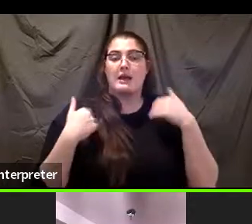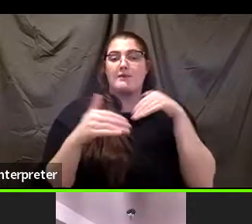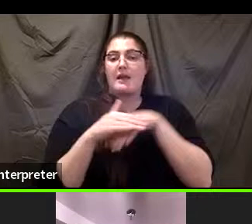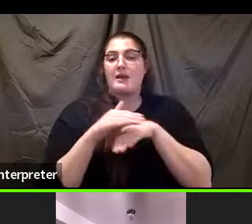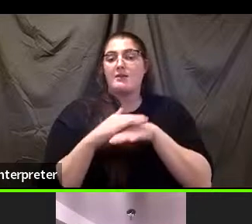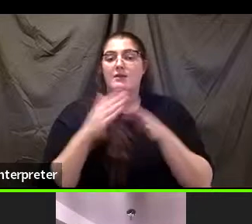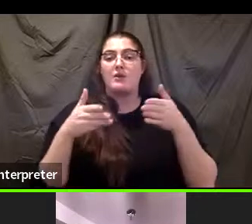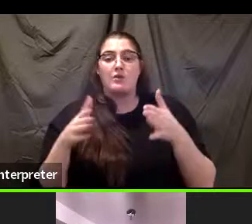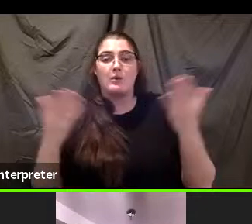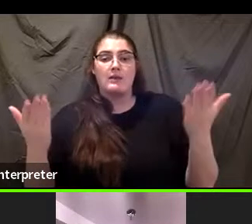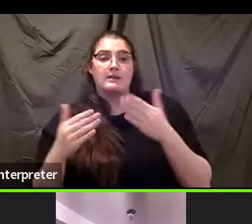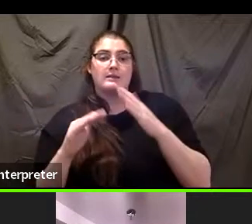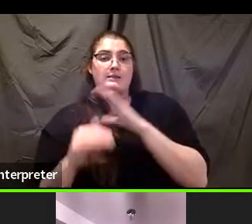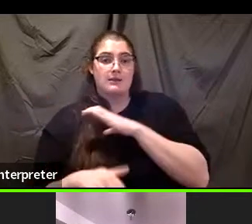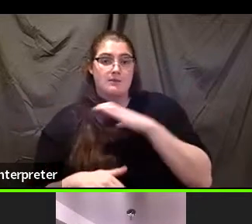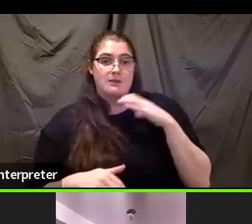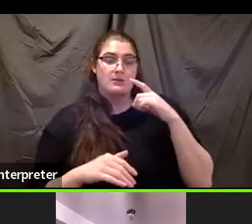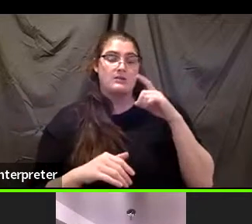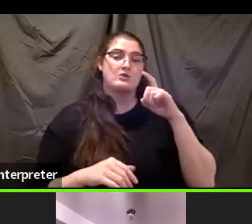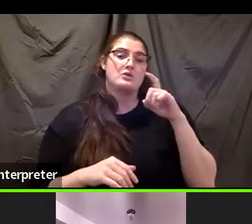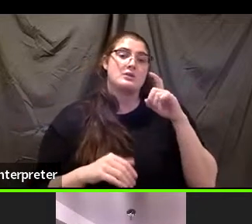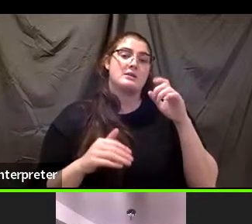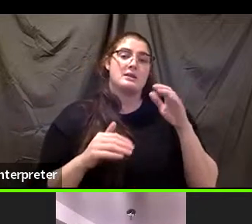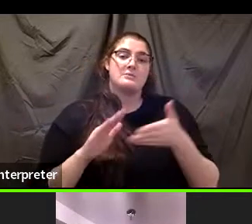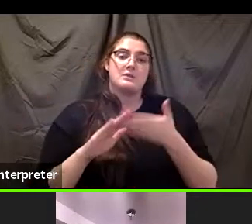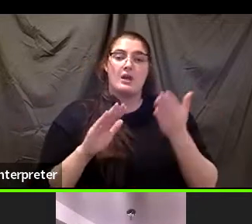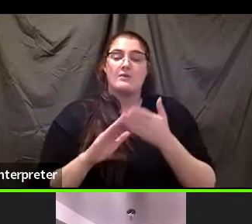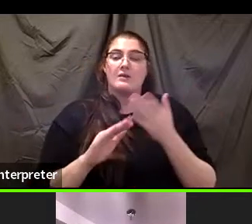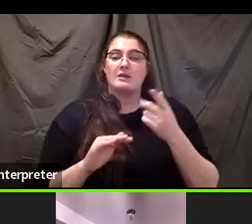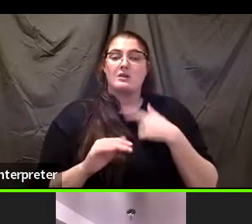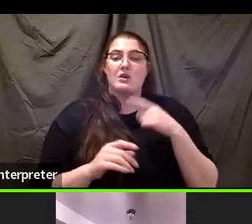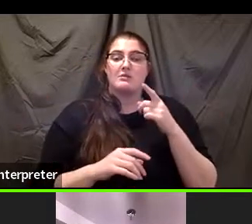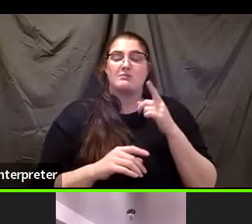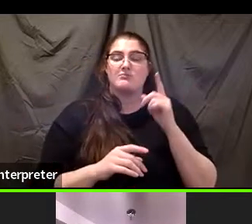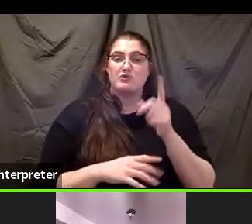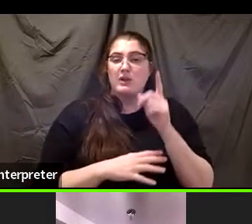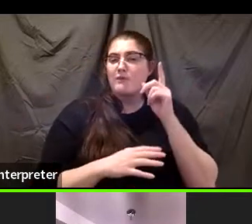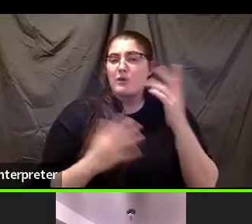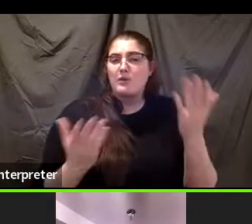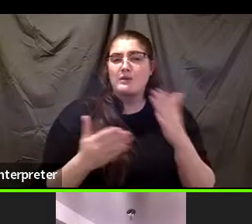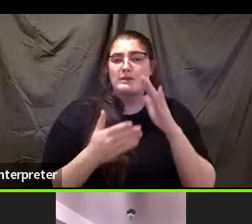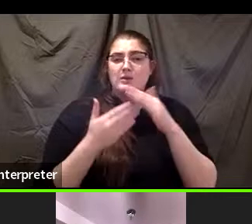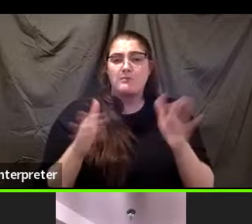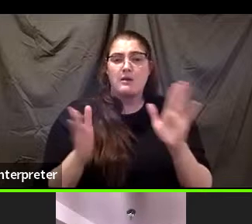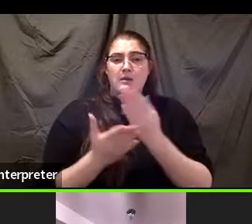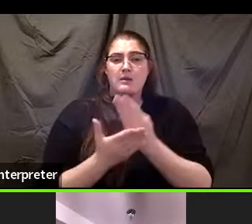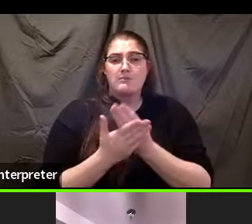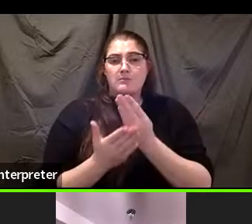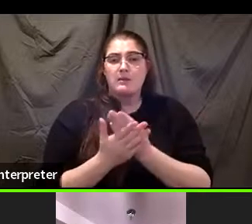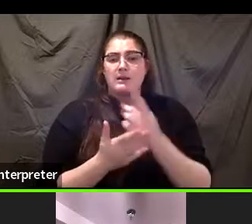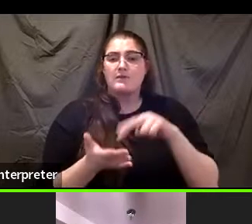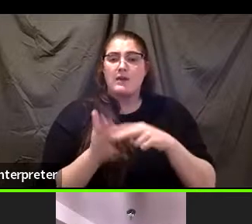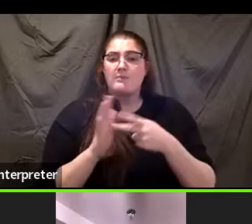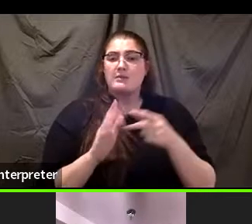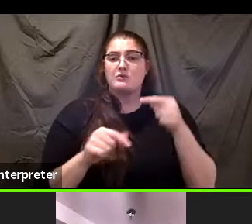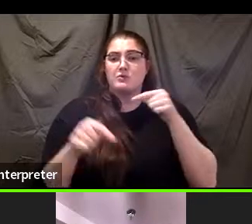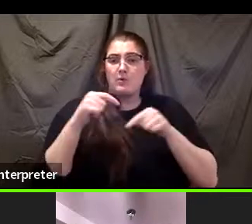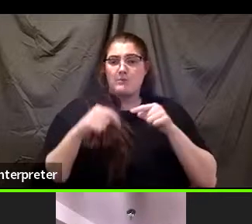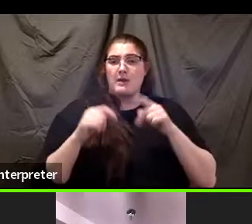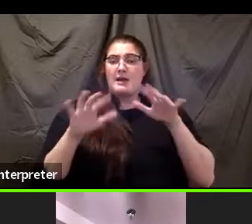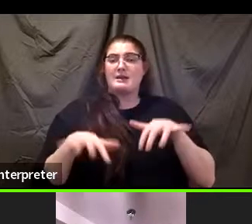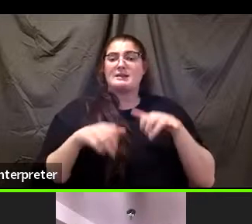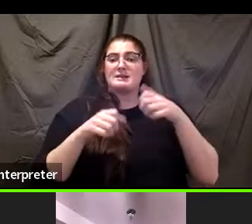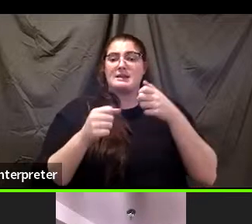been operating is just really shameful. These are public dollars. And if it means going back and taking a bit of extra time to do your